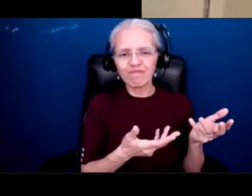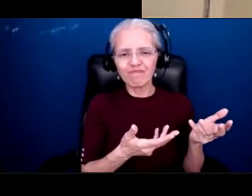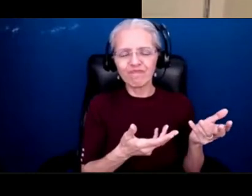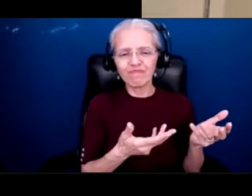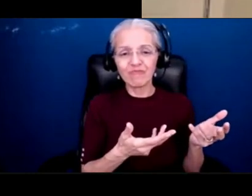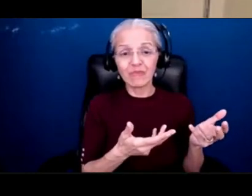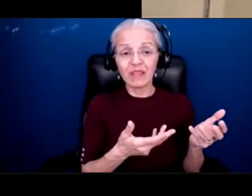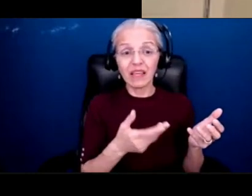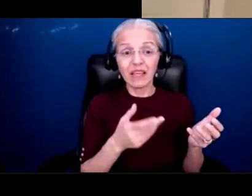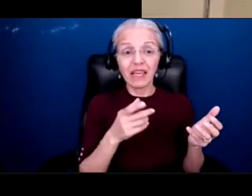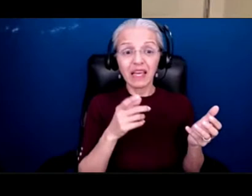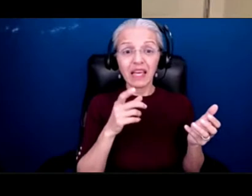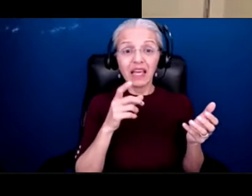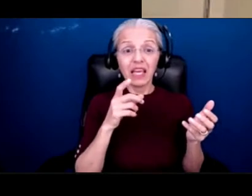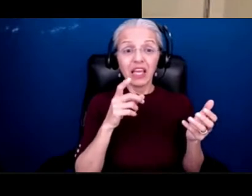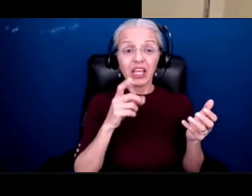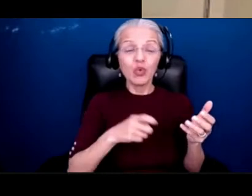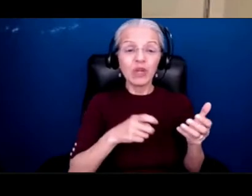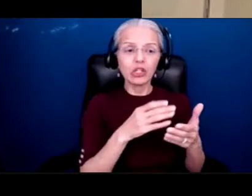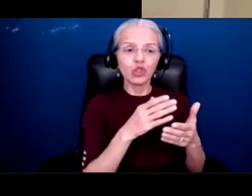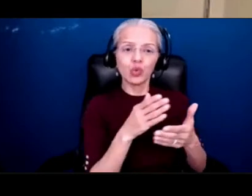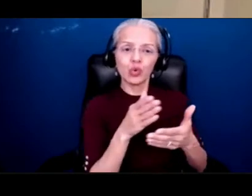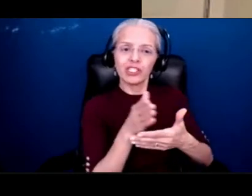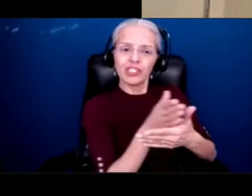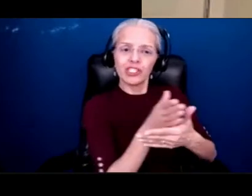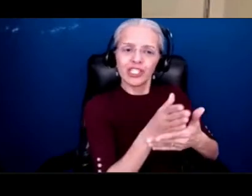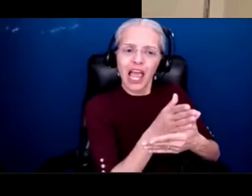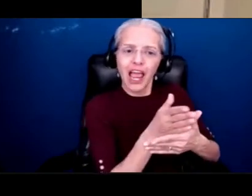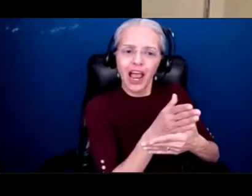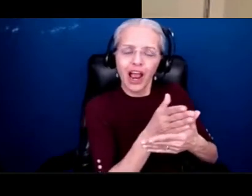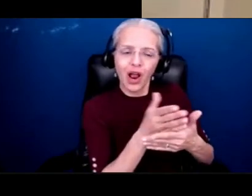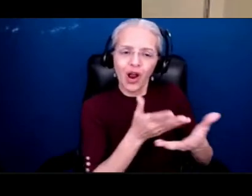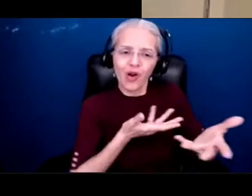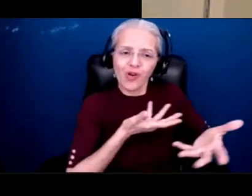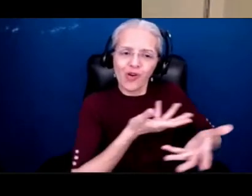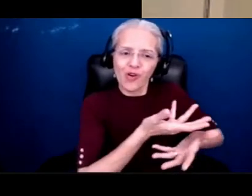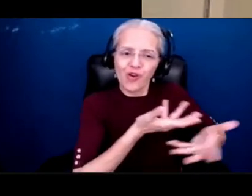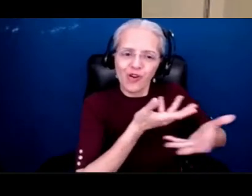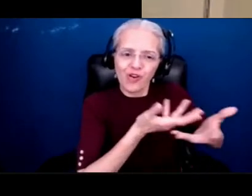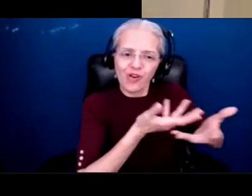to one another, that we share. And